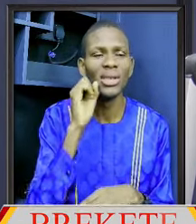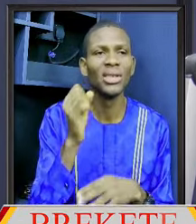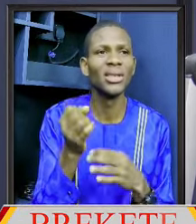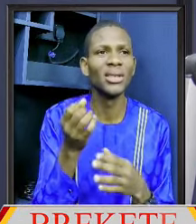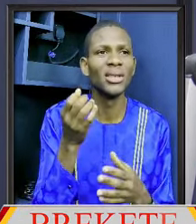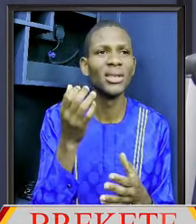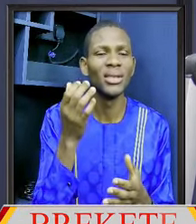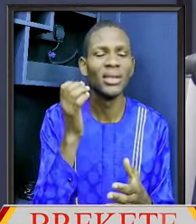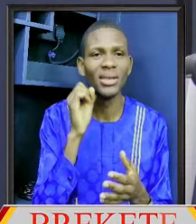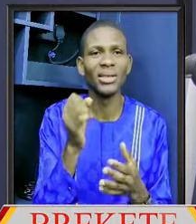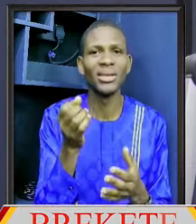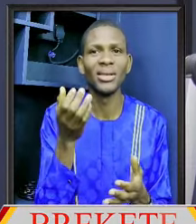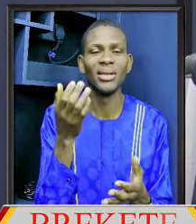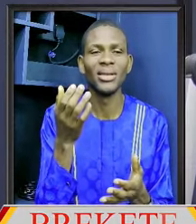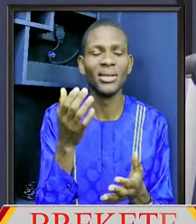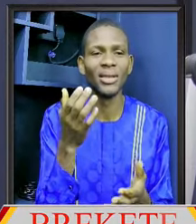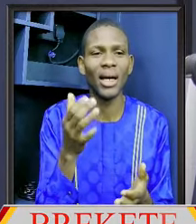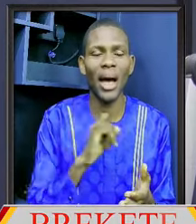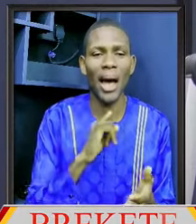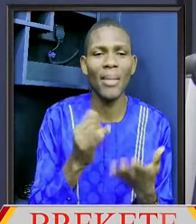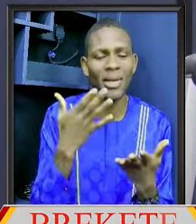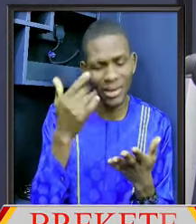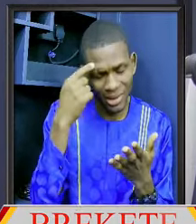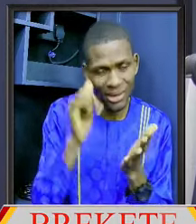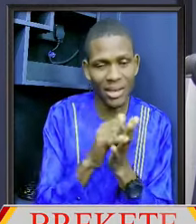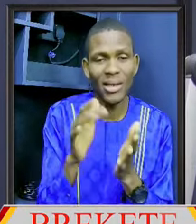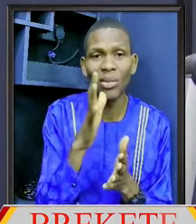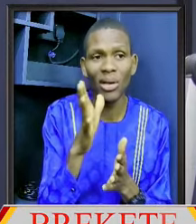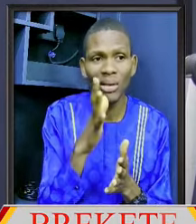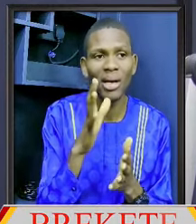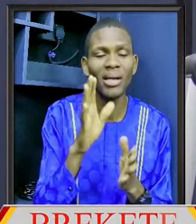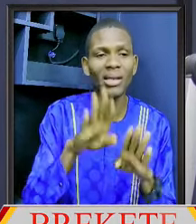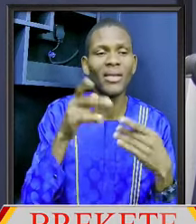I feel think say maybe the mother squeeze food give her. Now